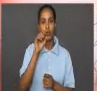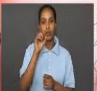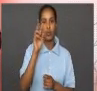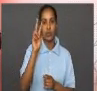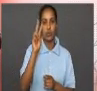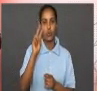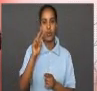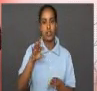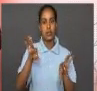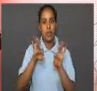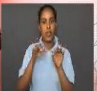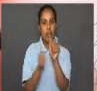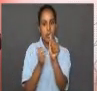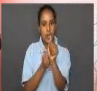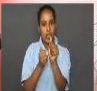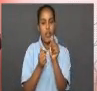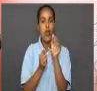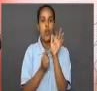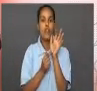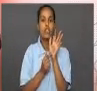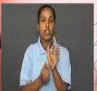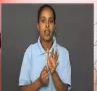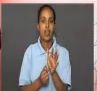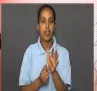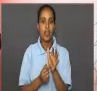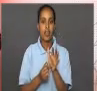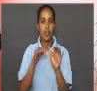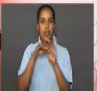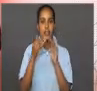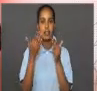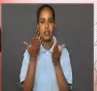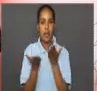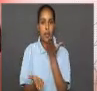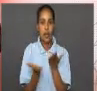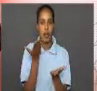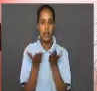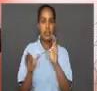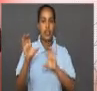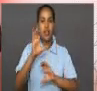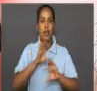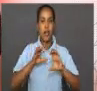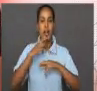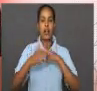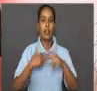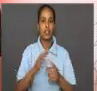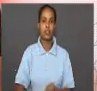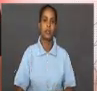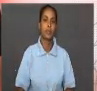the respective coefficient in the balanced chemical